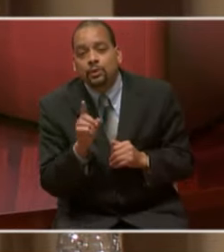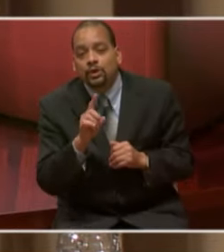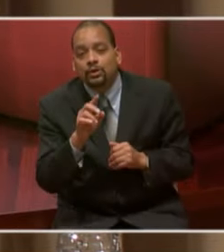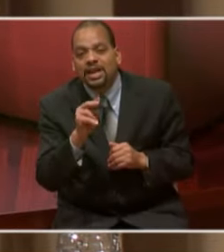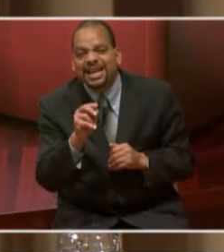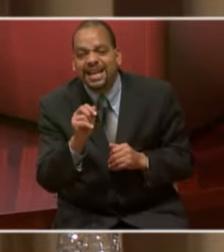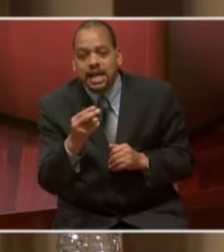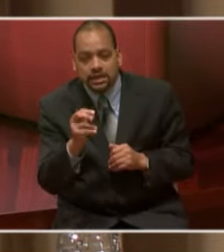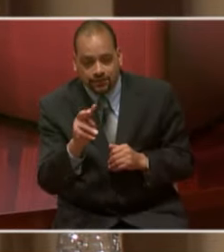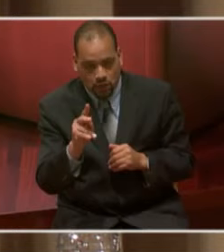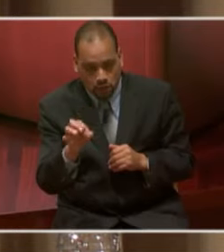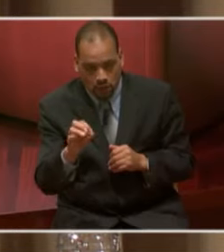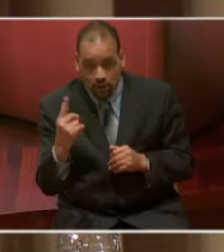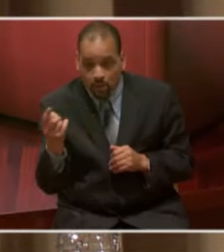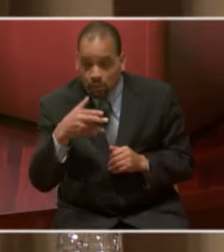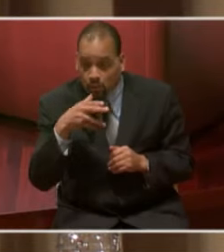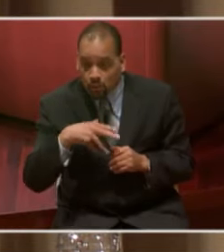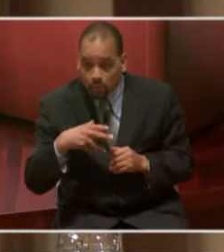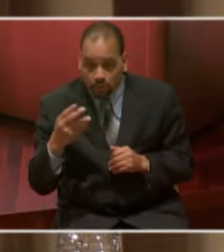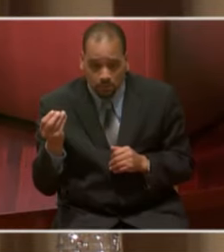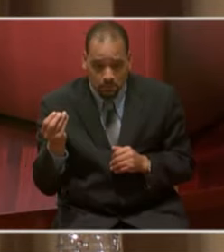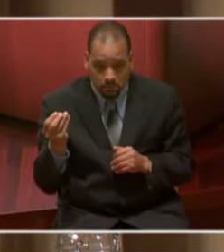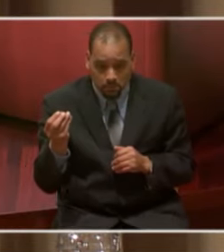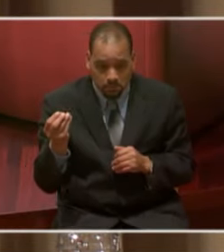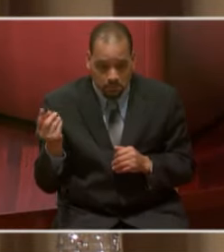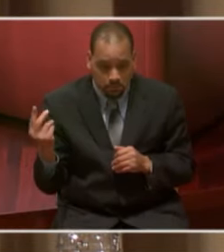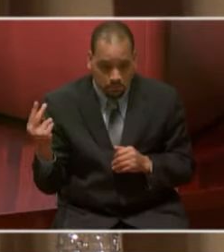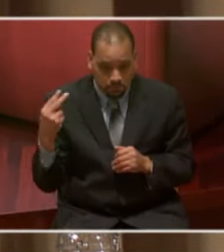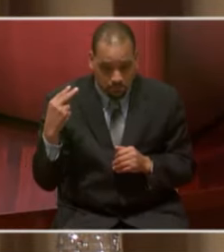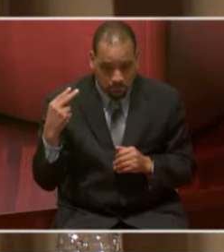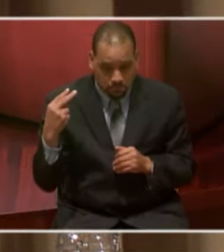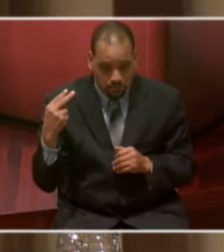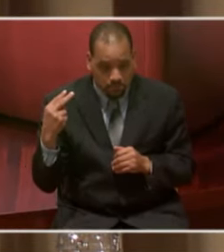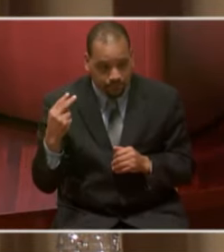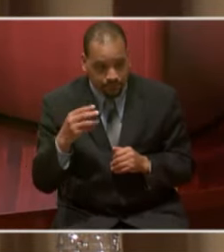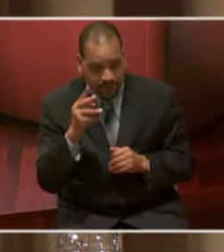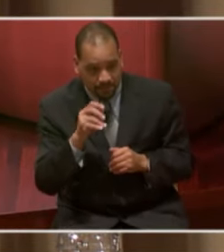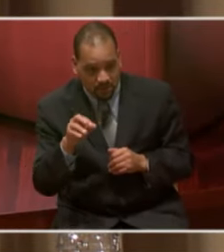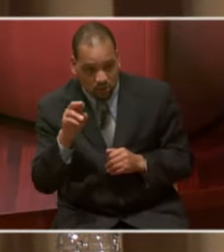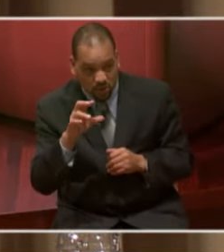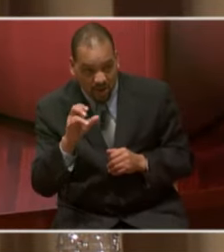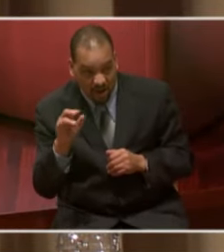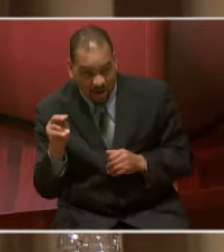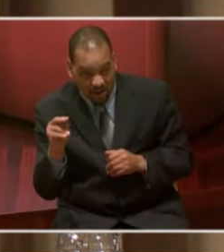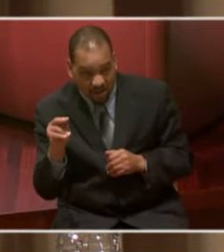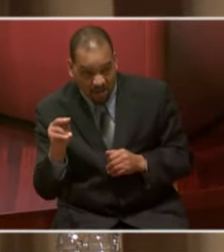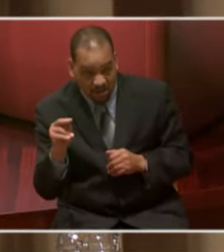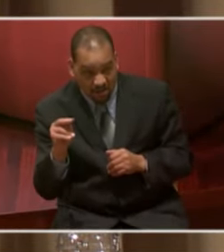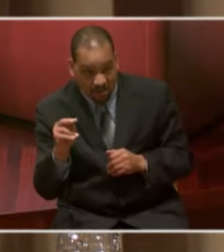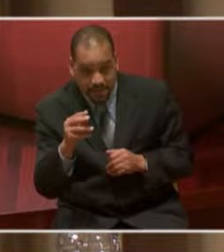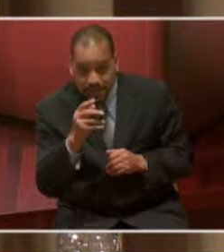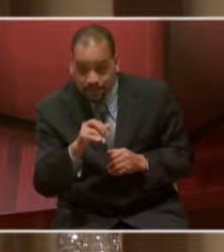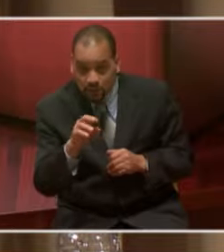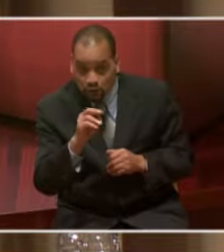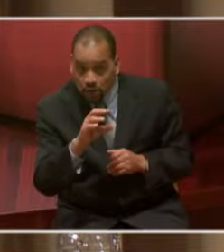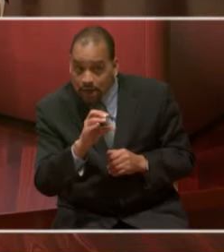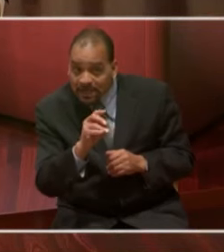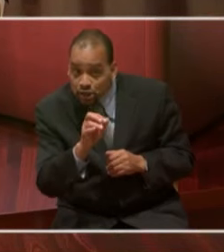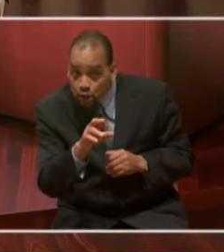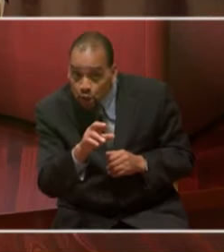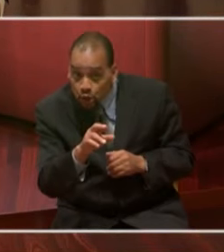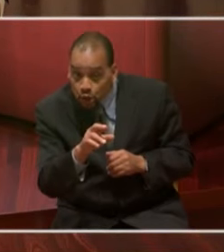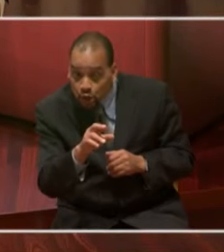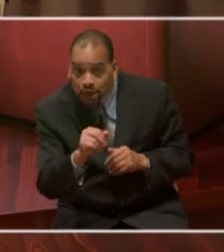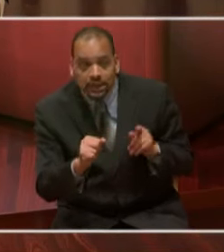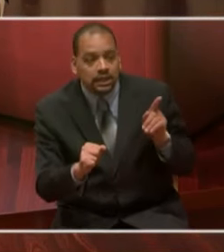this food for us. And he brought the food back. We made a call back to Nashville. And a young lady by the name of